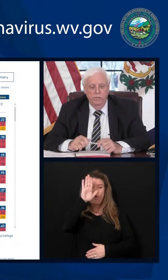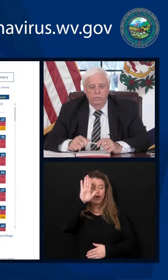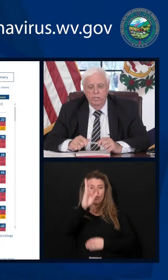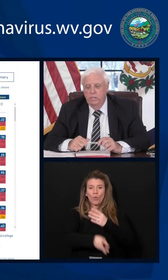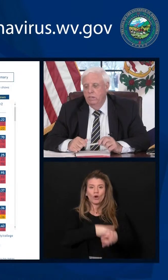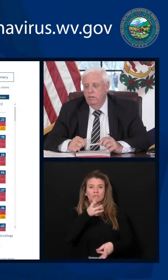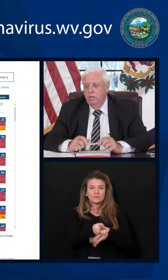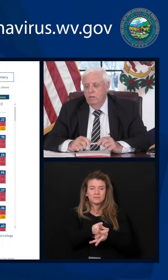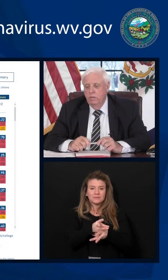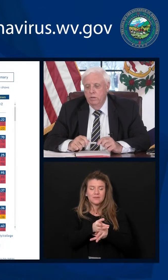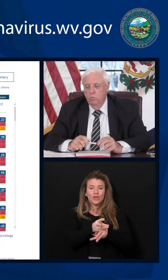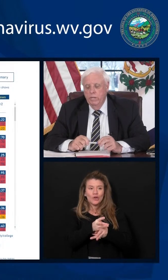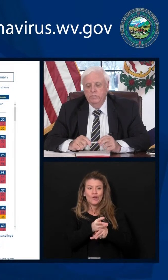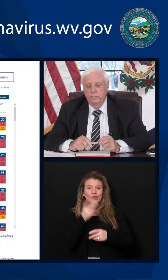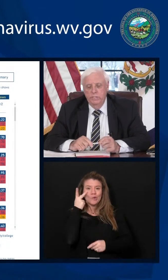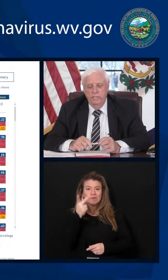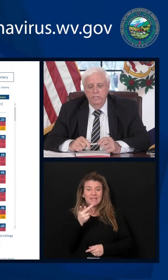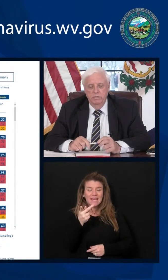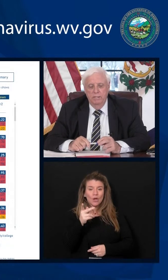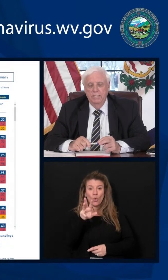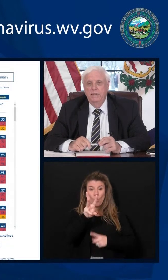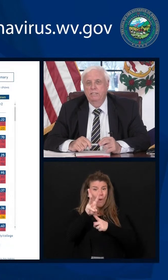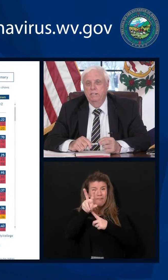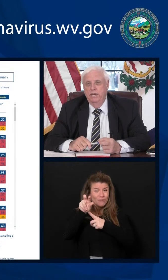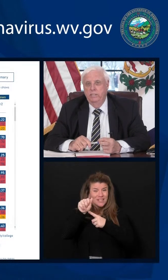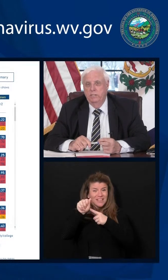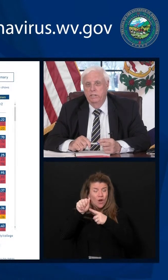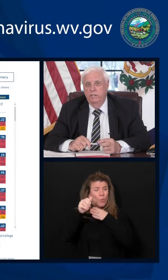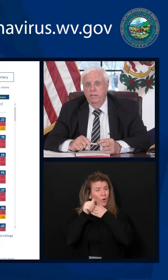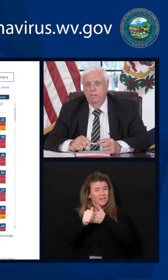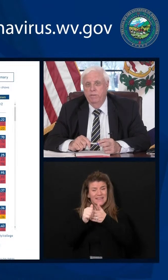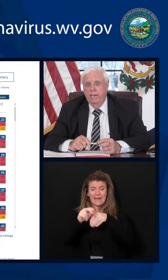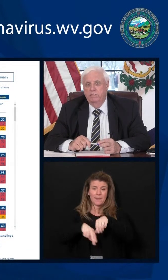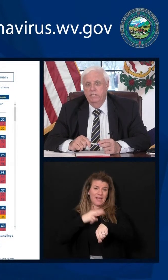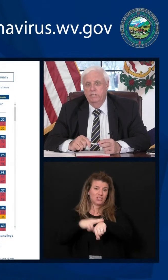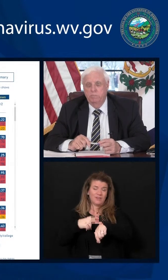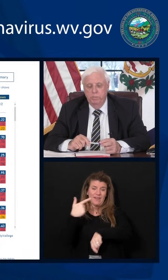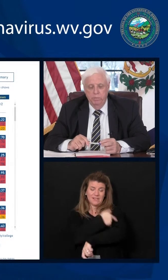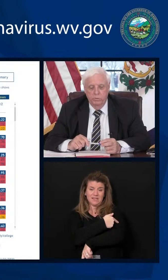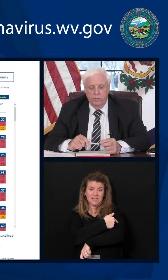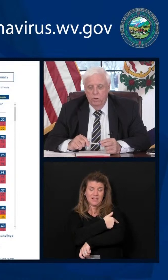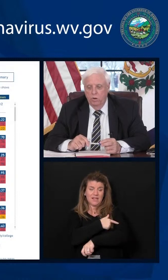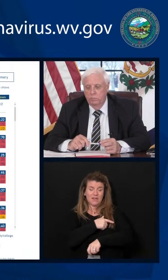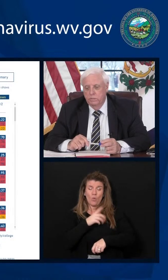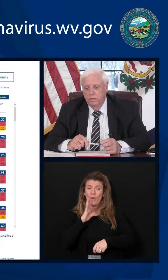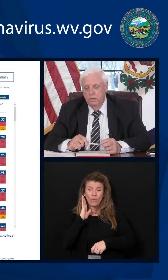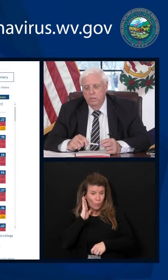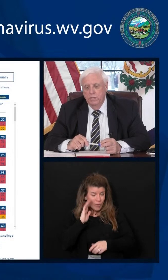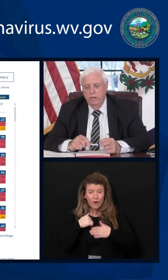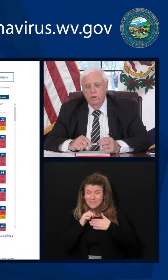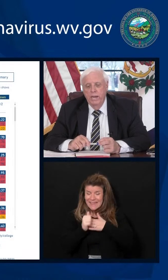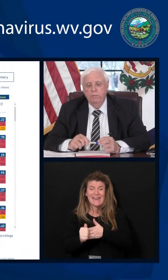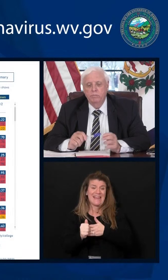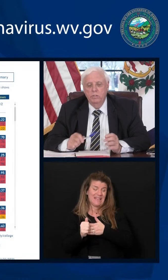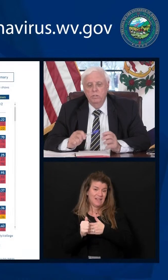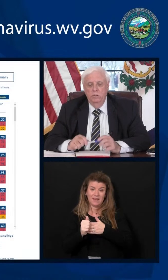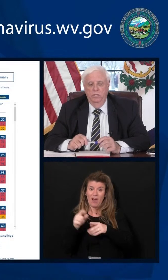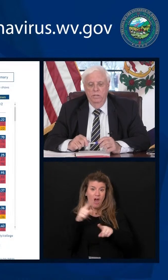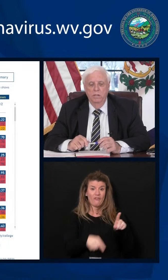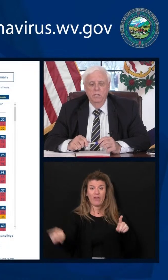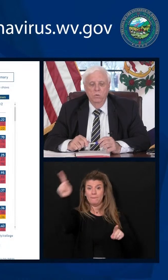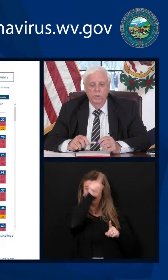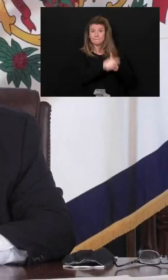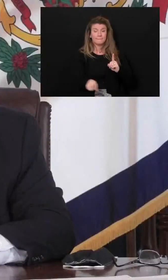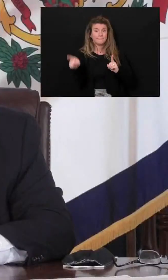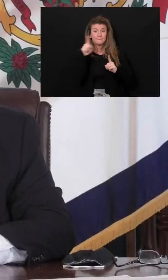know, you see that West Virginia is leading the nation in getting vaccines in people's arms. You know,